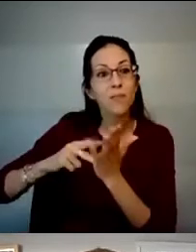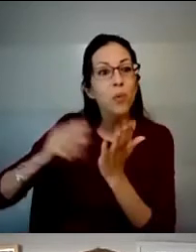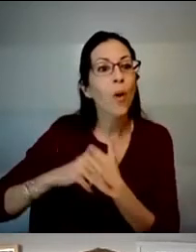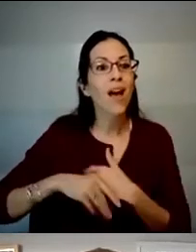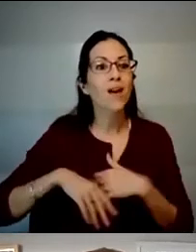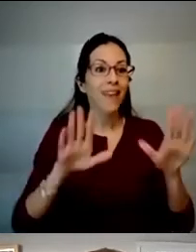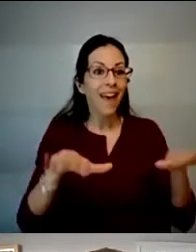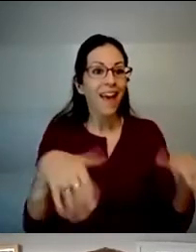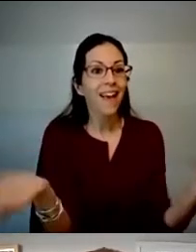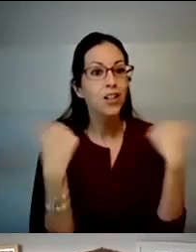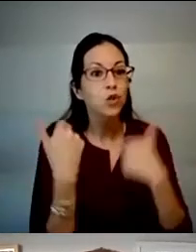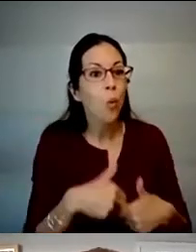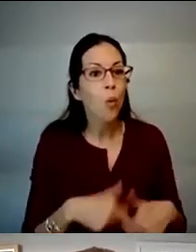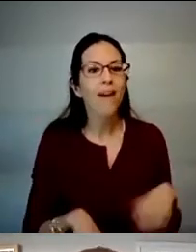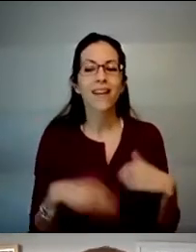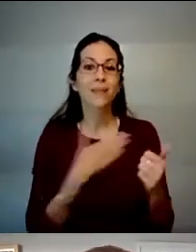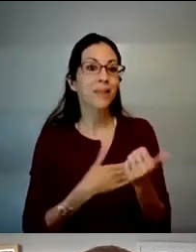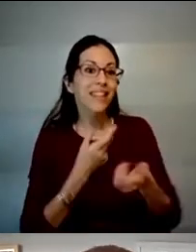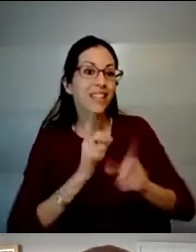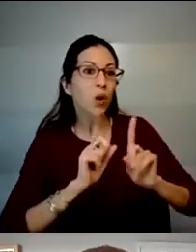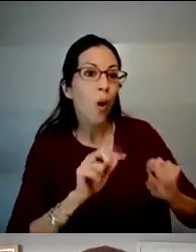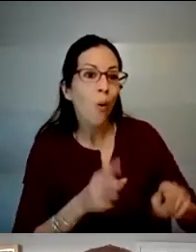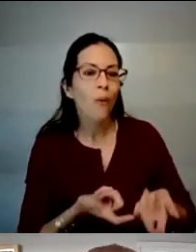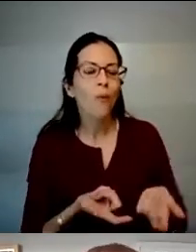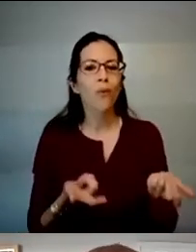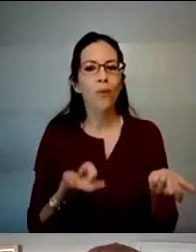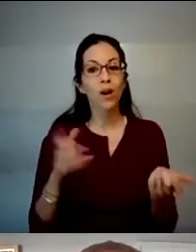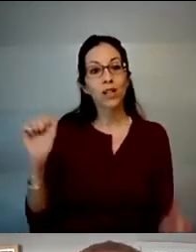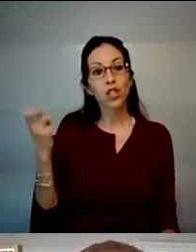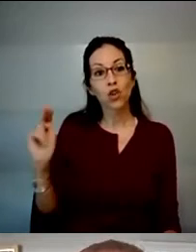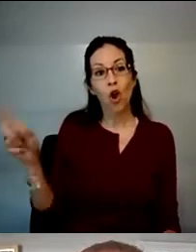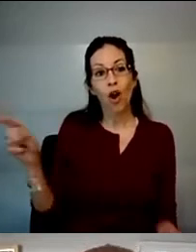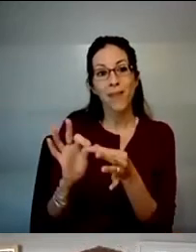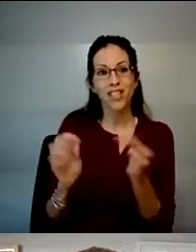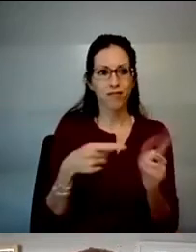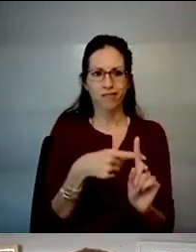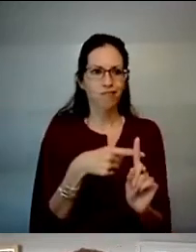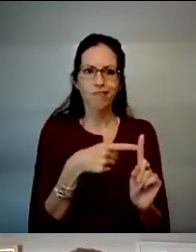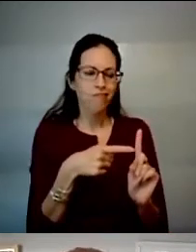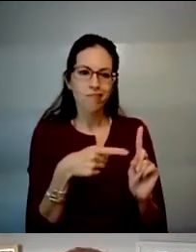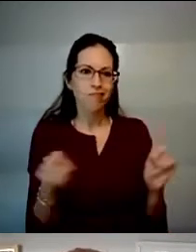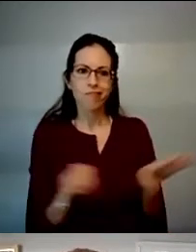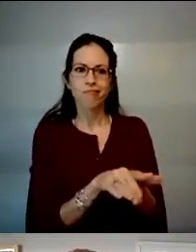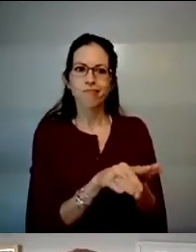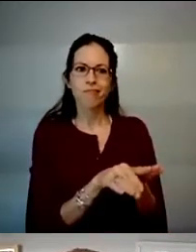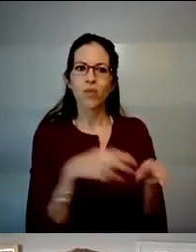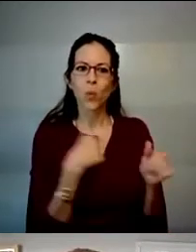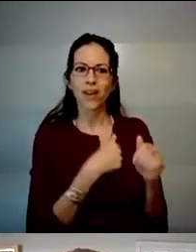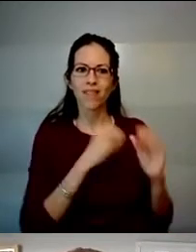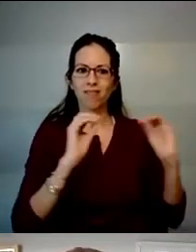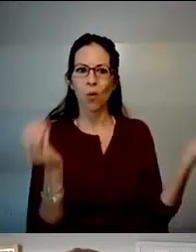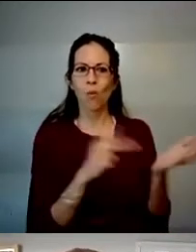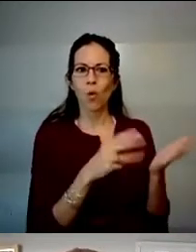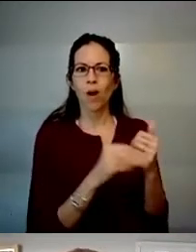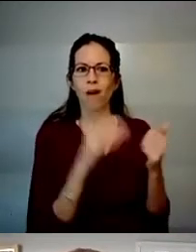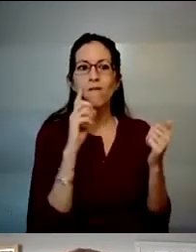to attend things. And, you know, as Sean pointed out, that wasn't really going on. But we